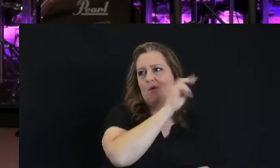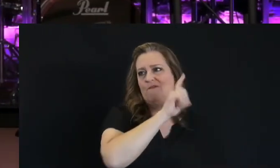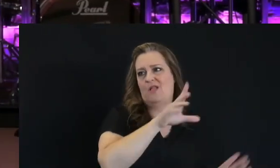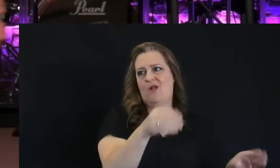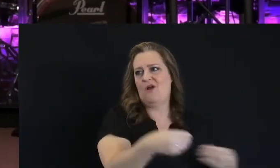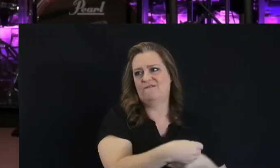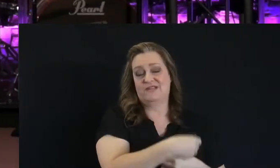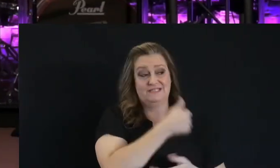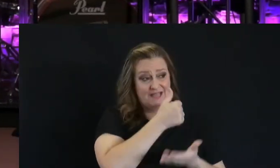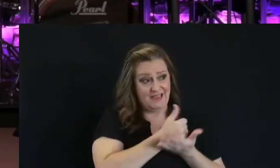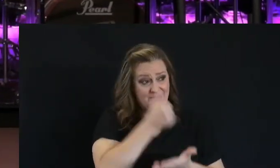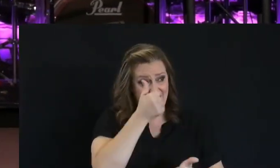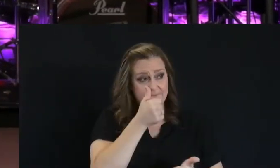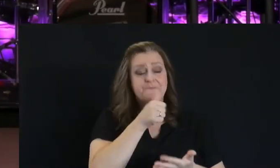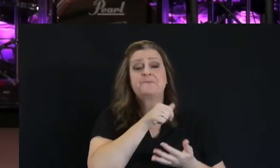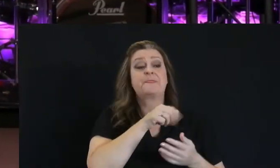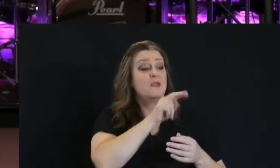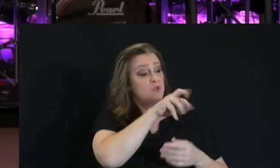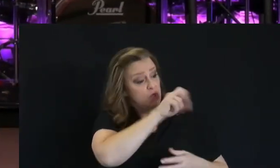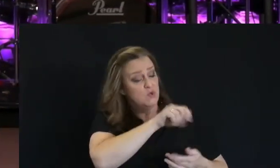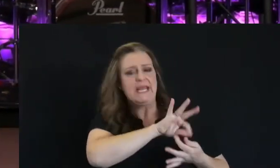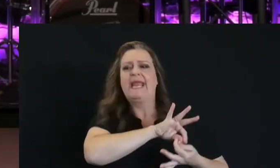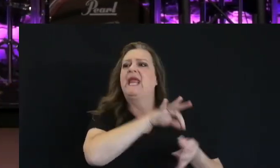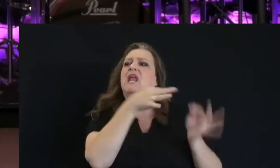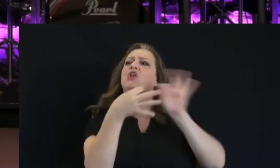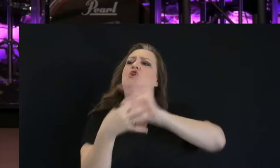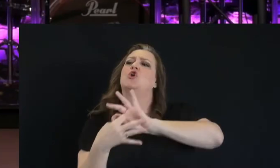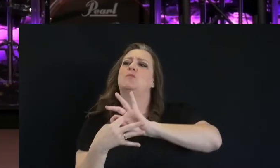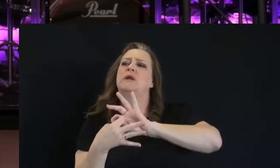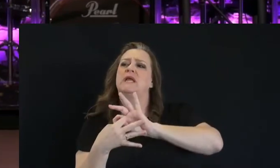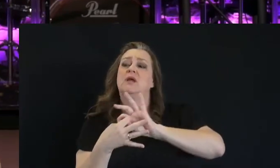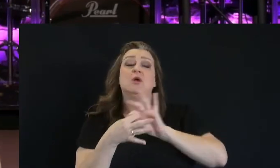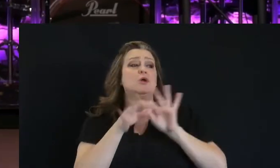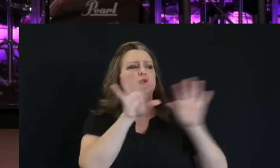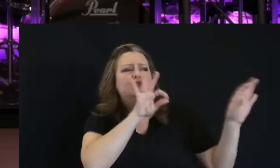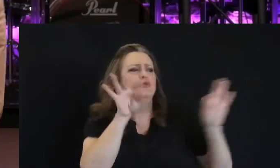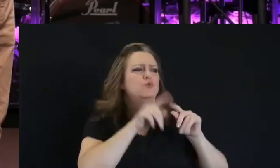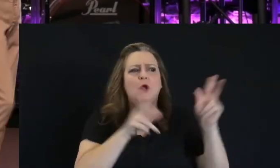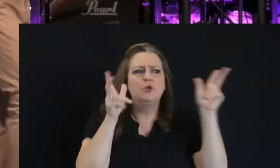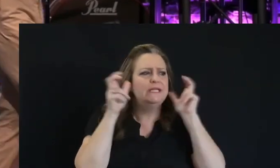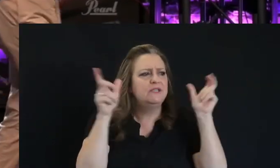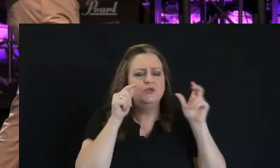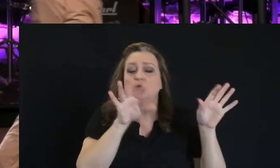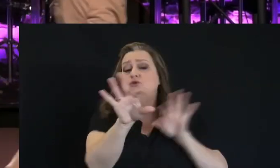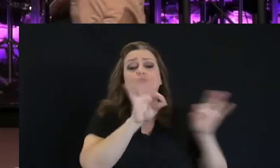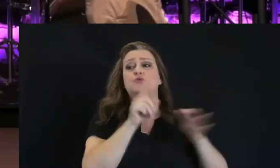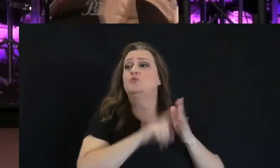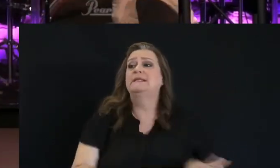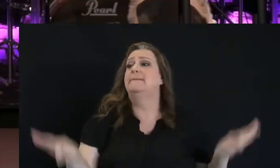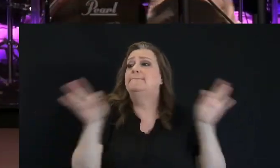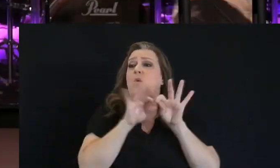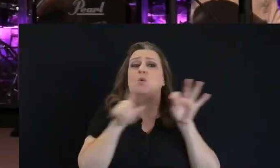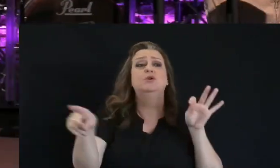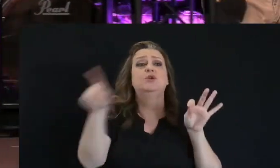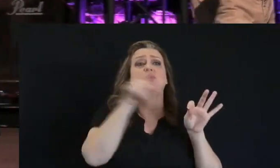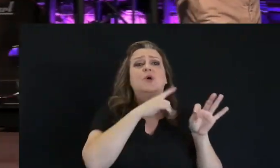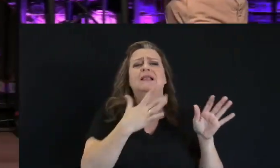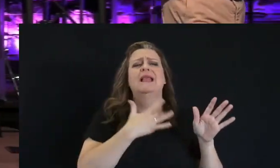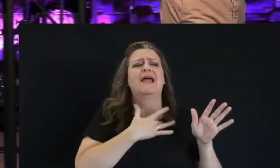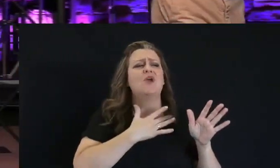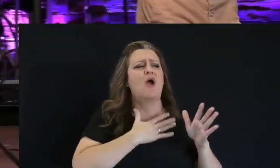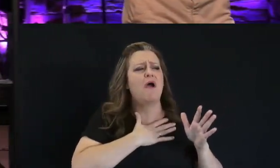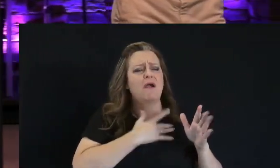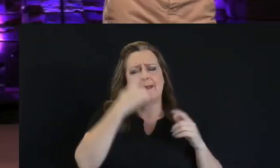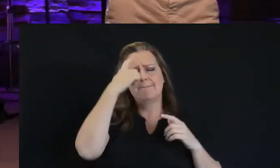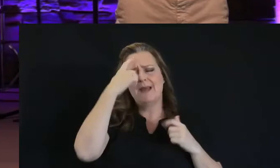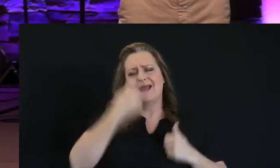Amen? Interpret the news different. Choose the news that you listen to and choose what's important to you and get excited. Let your heart and